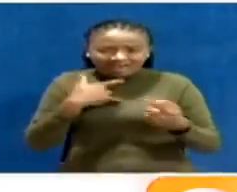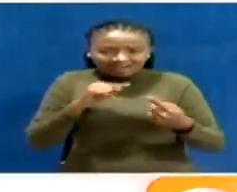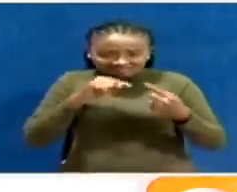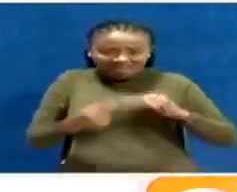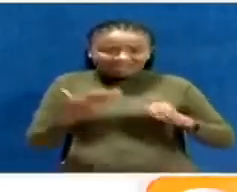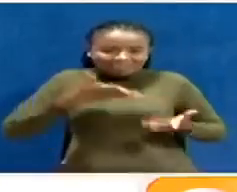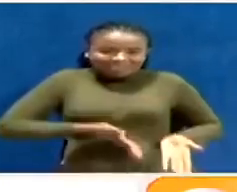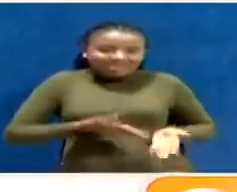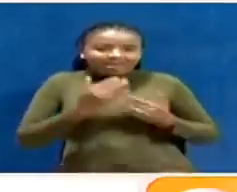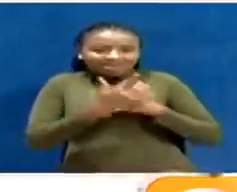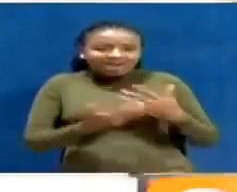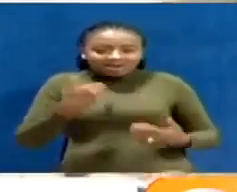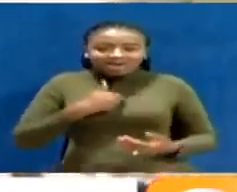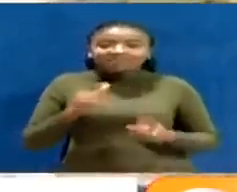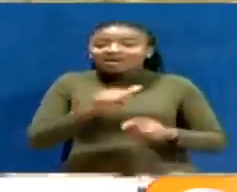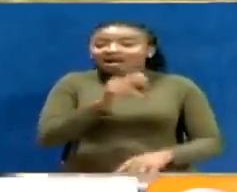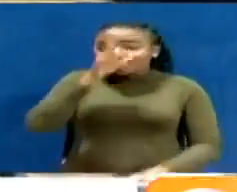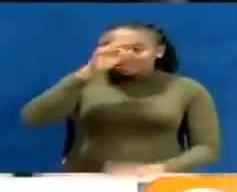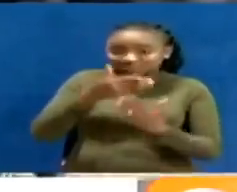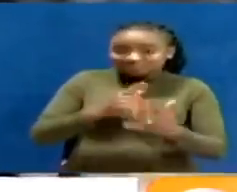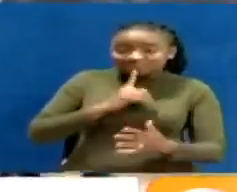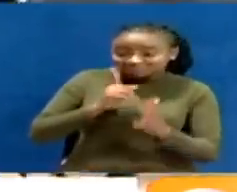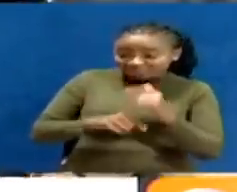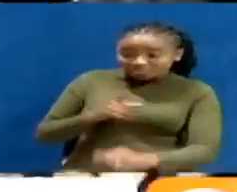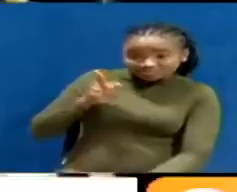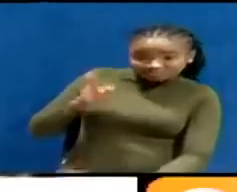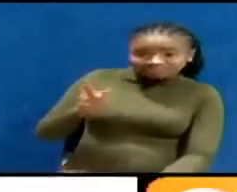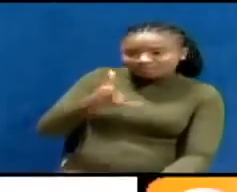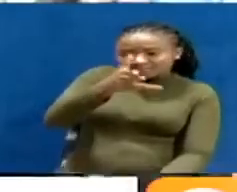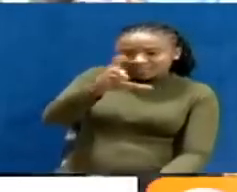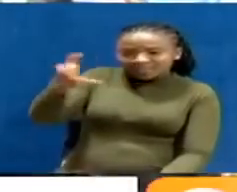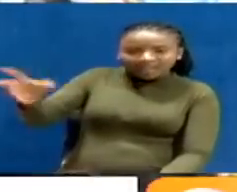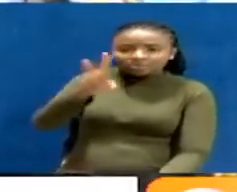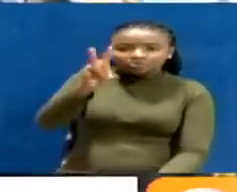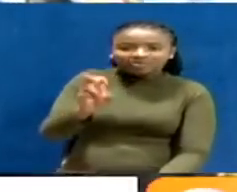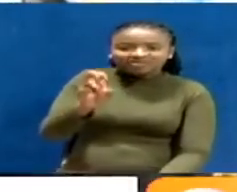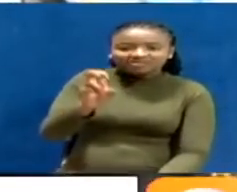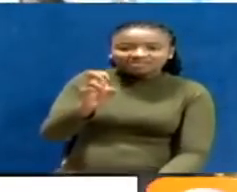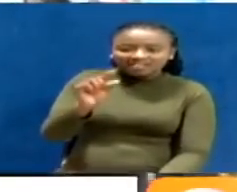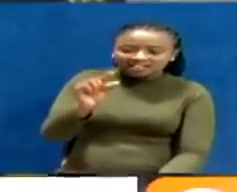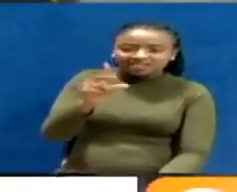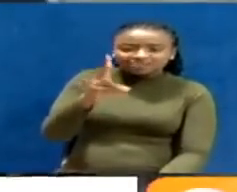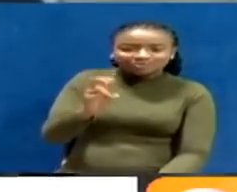A police reporter at Shelly Beach Station showed that the officer dispensed 20 rounds.